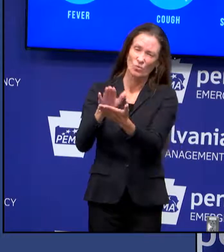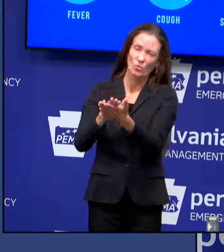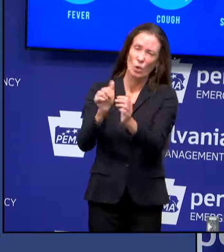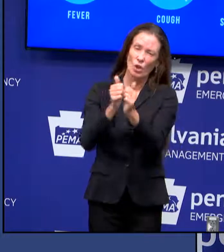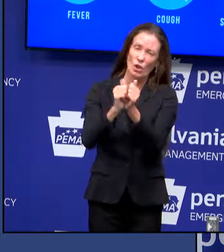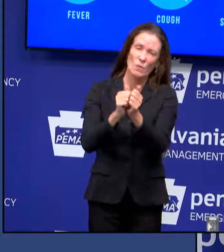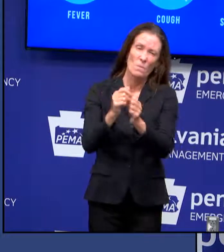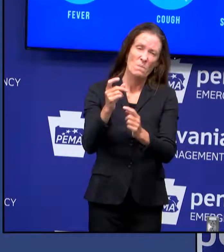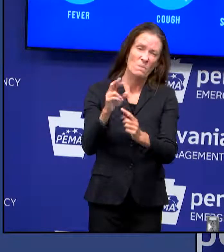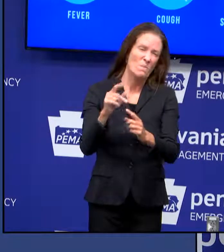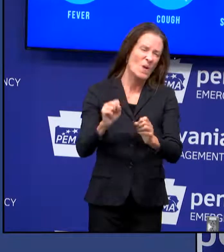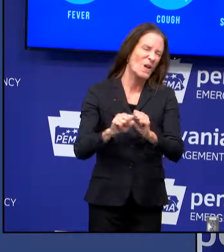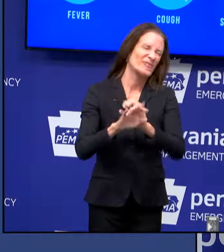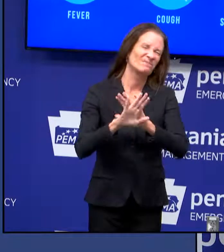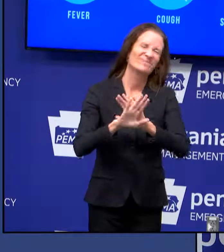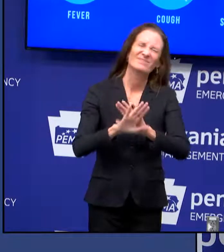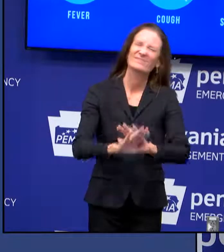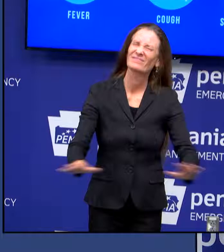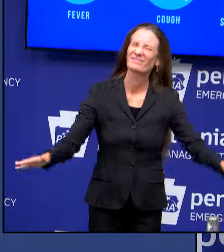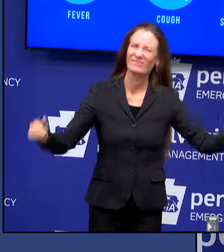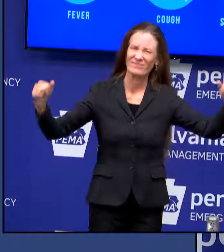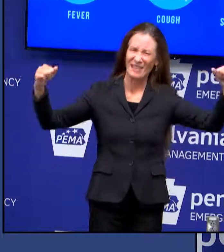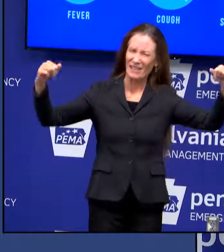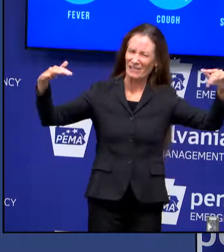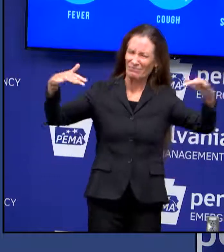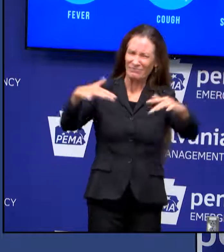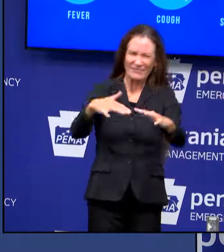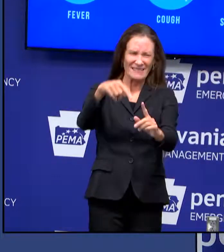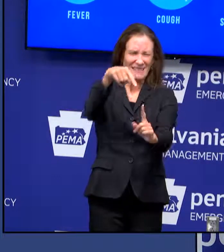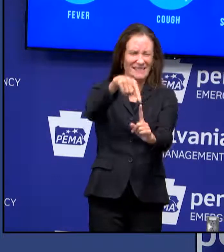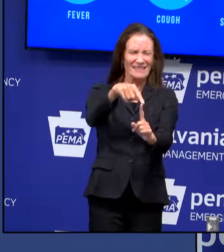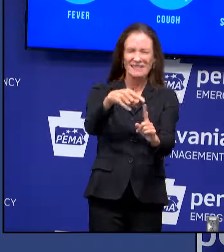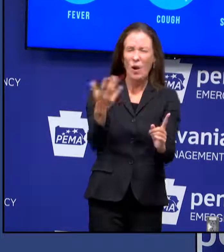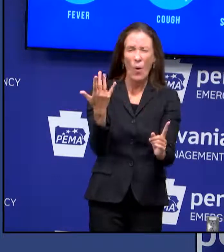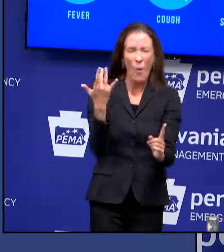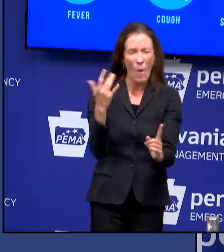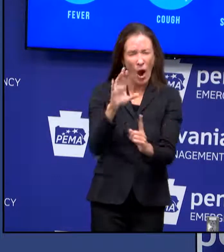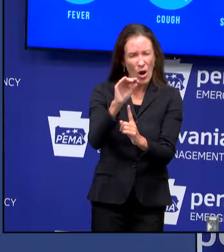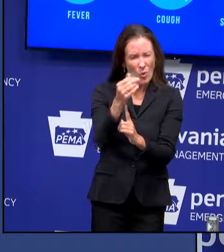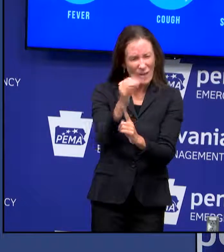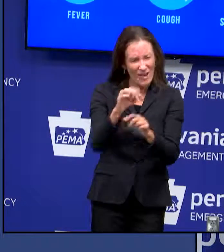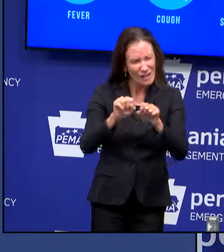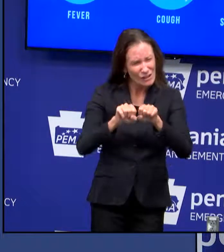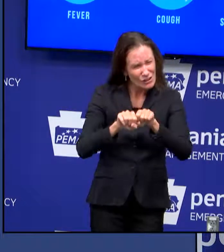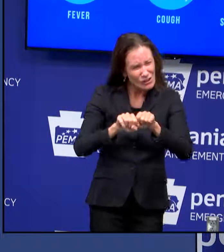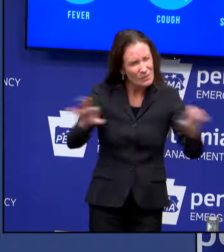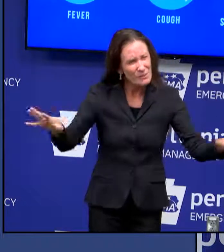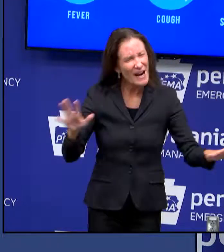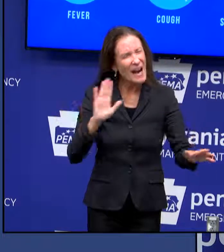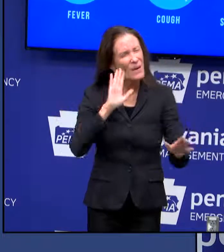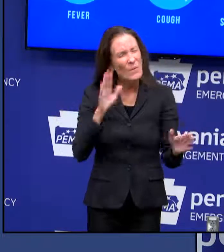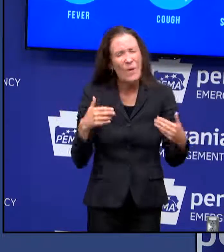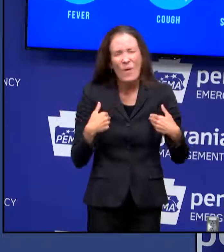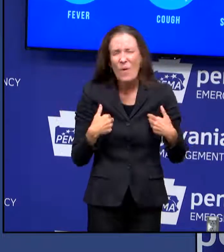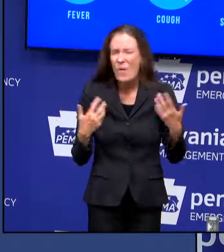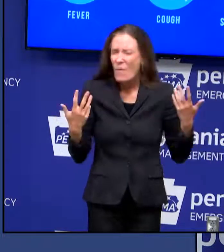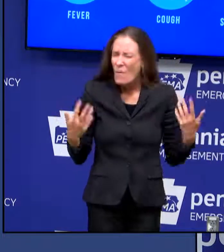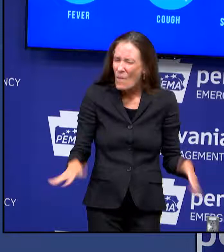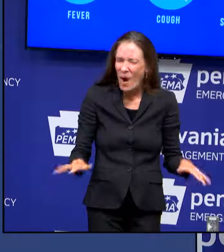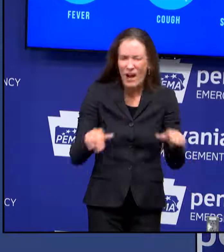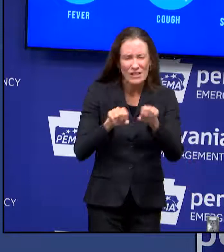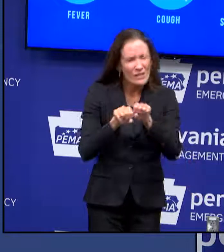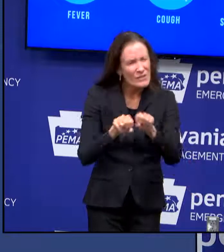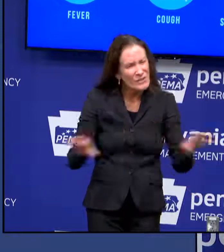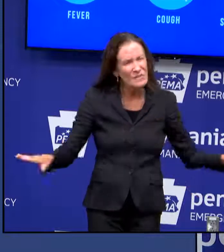people together is going to help that virus get us. And we ought to do everything we can to defeat that virus. So anytime we